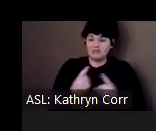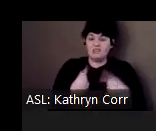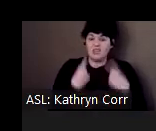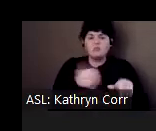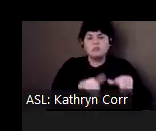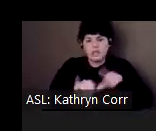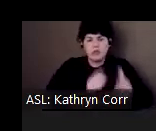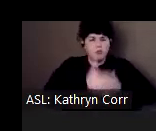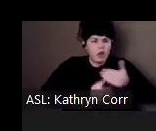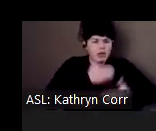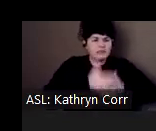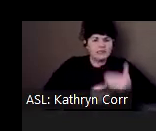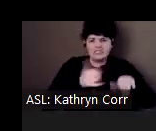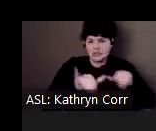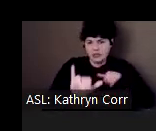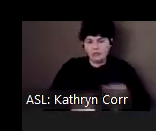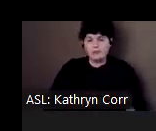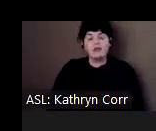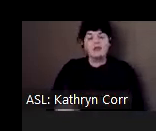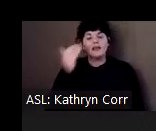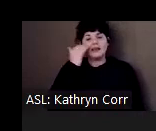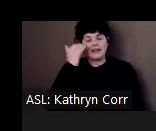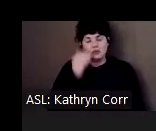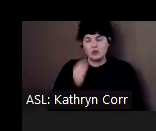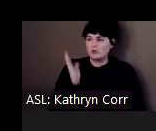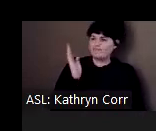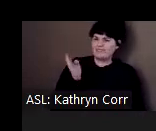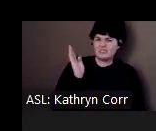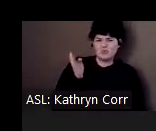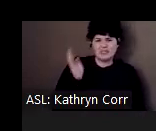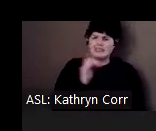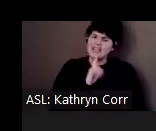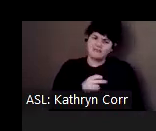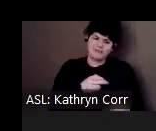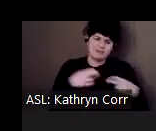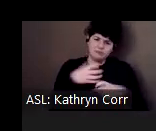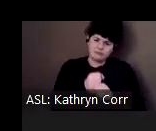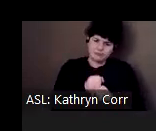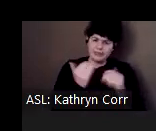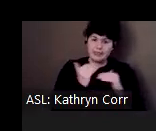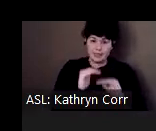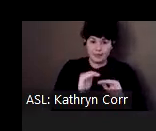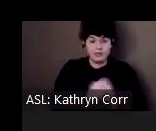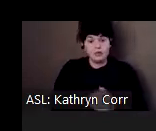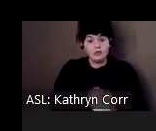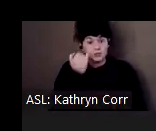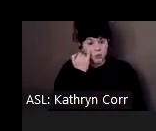And I know there's limitations on this whole presentation. So if we need to stop and let the next presenter proceed, please